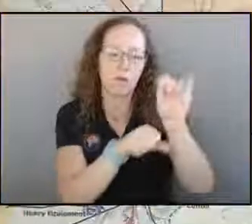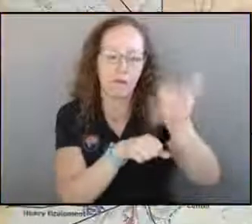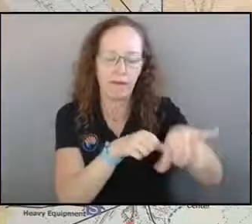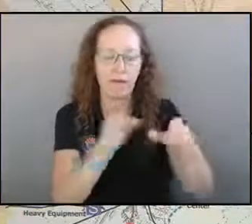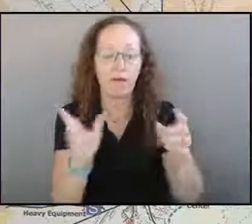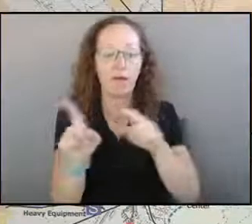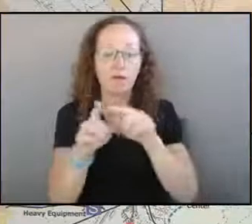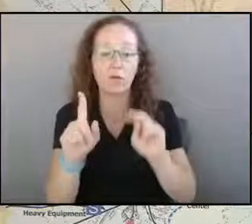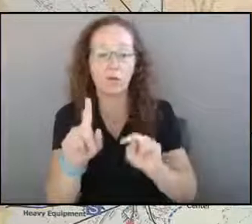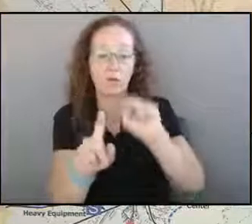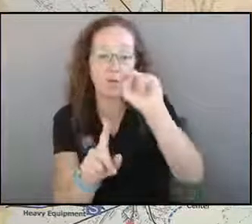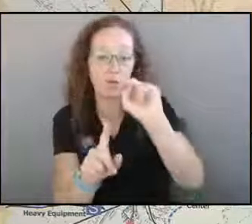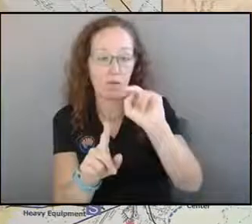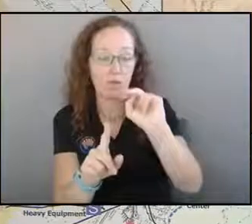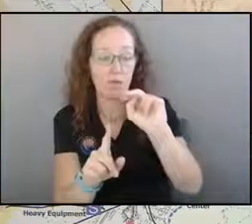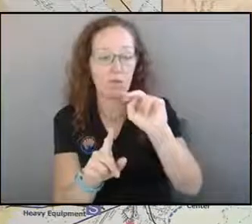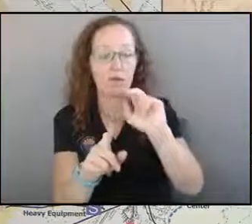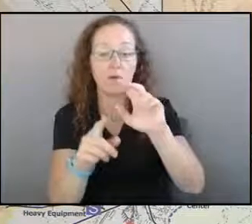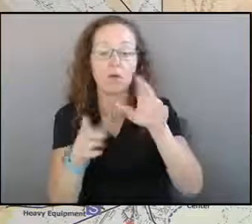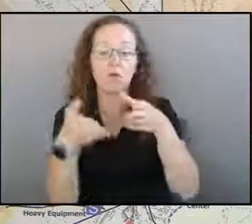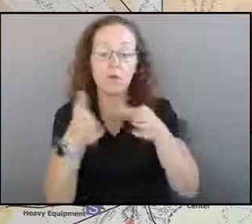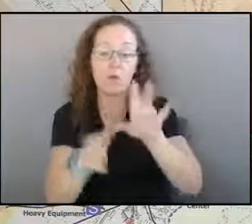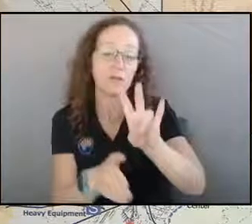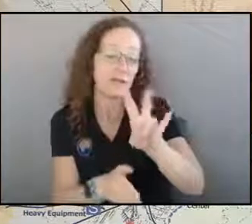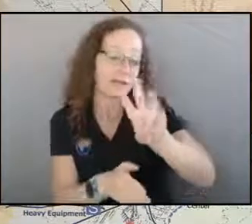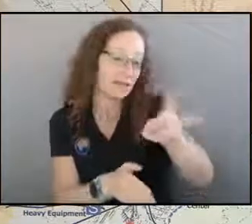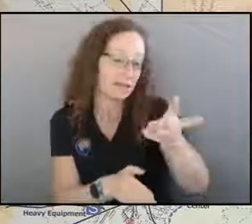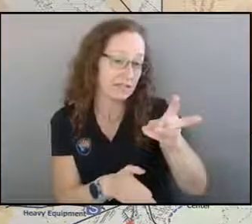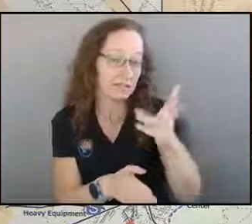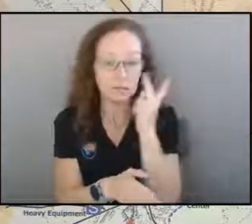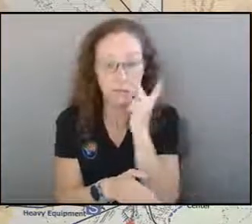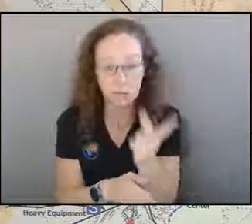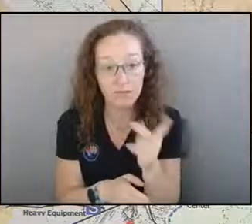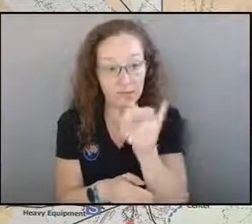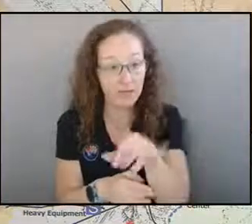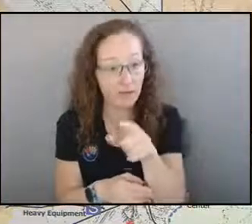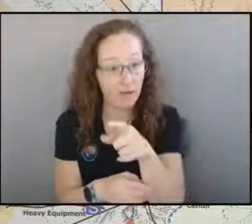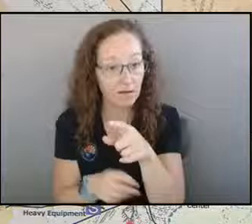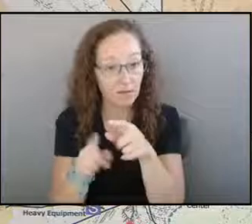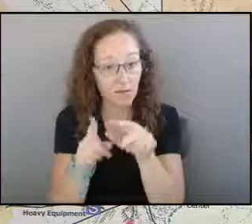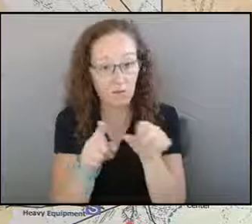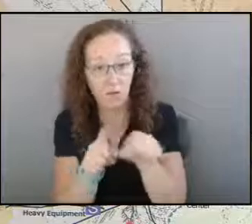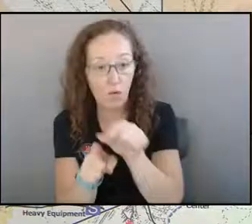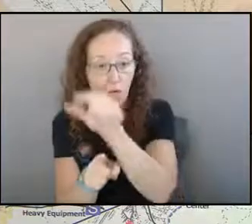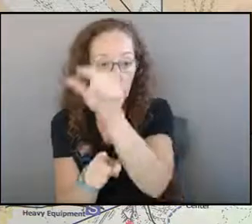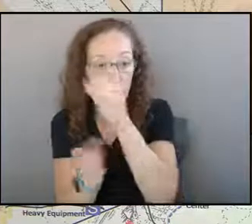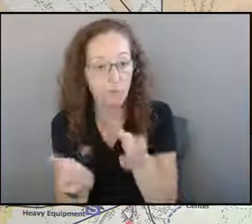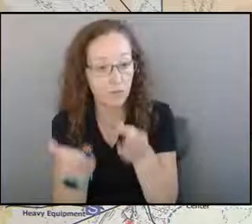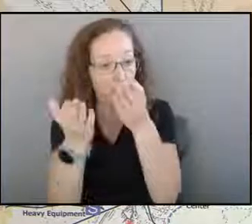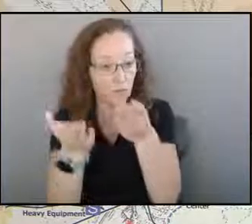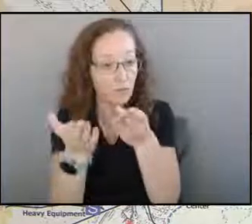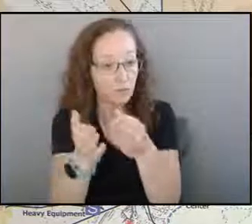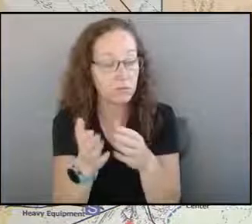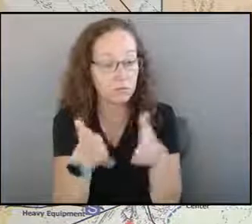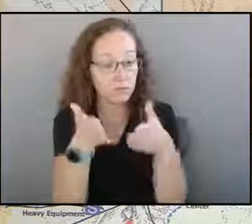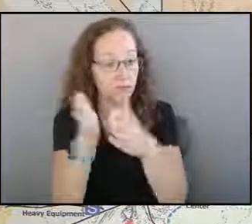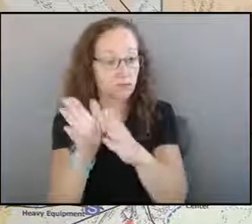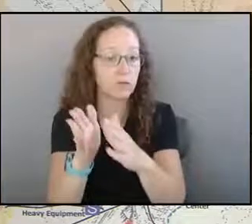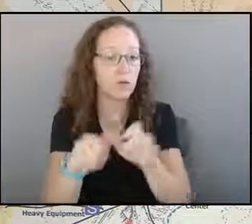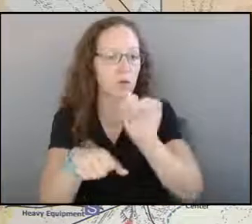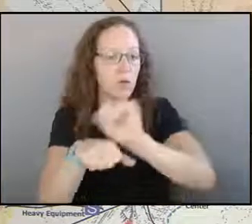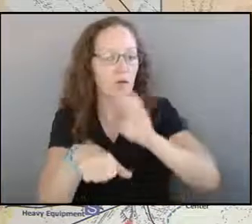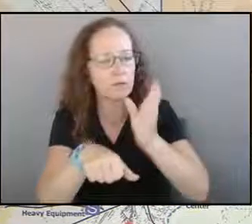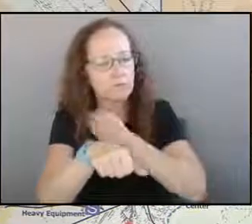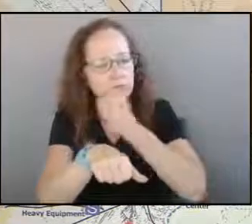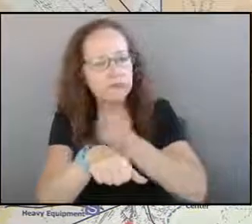of the 76 road. Here where you see the road is, it just means that proposed road is lined. Working to improve that road, get up on top of